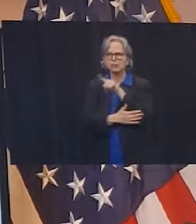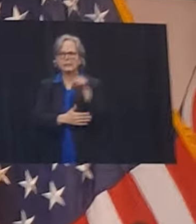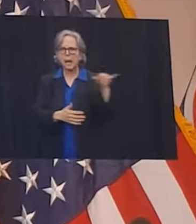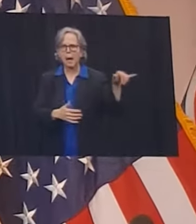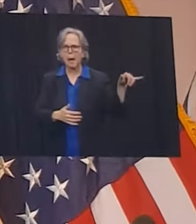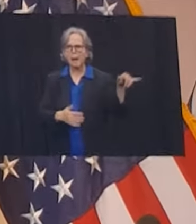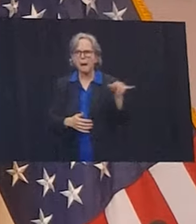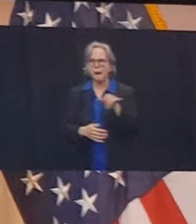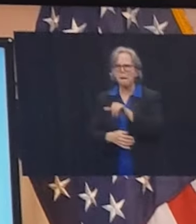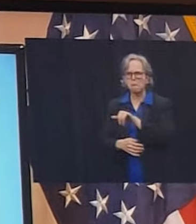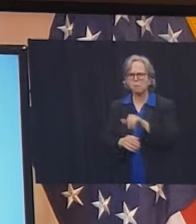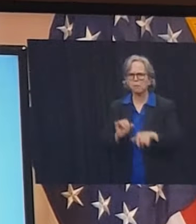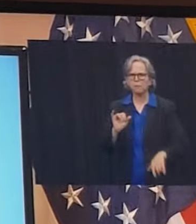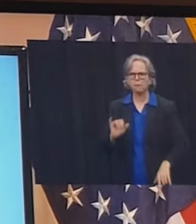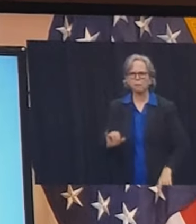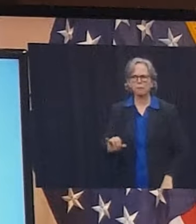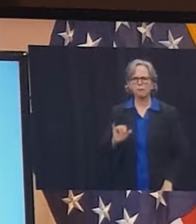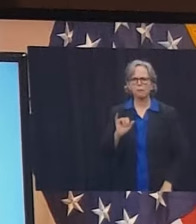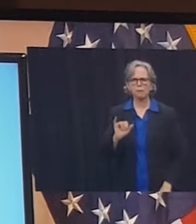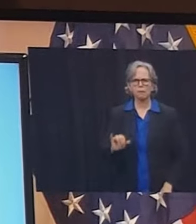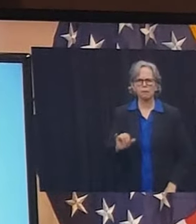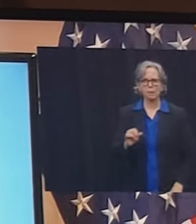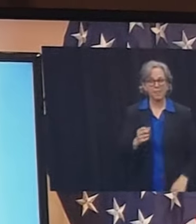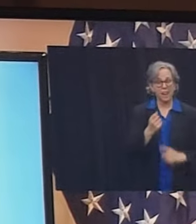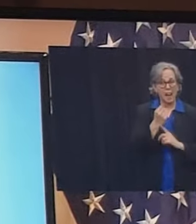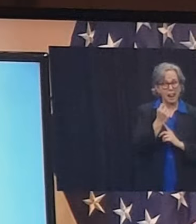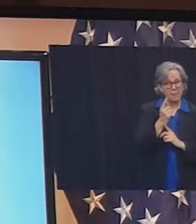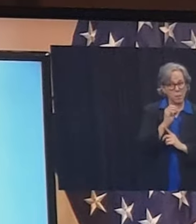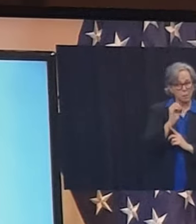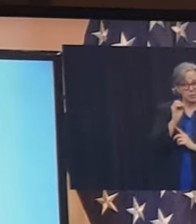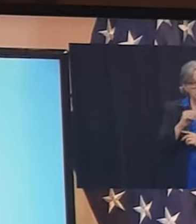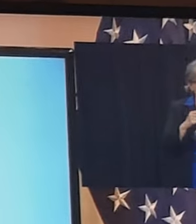obviously isn't killing you that much, right?